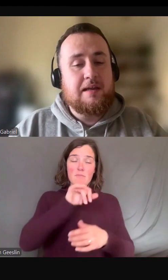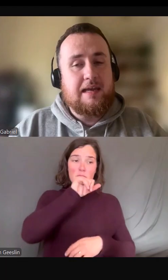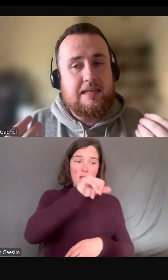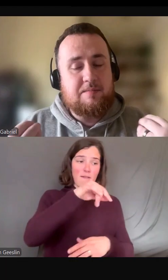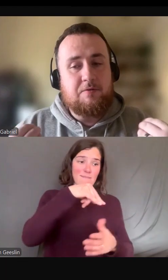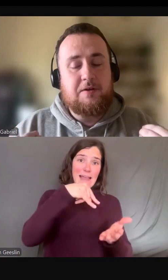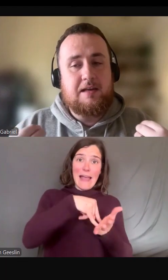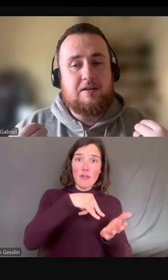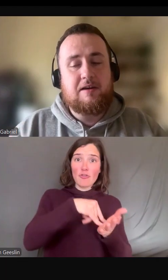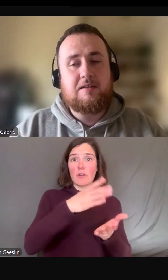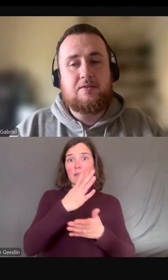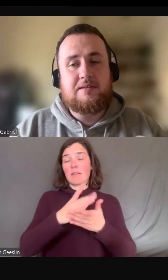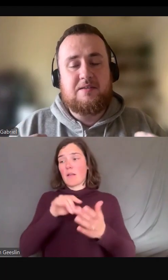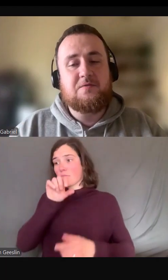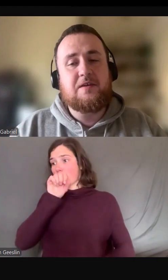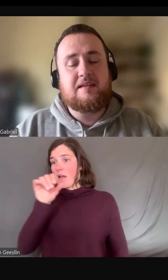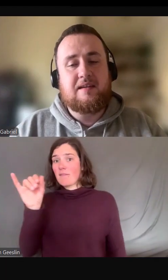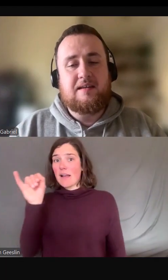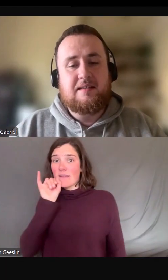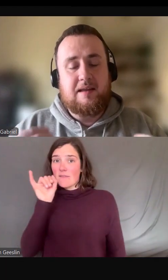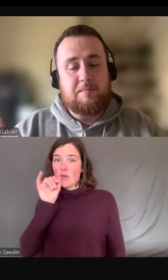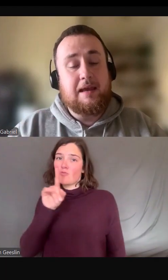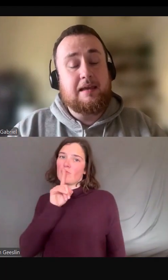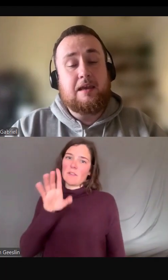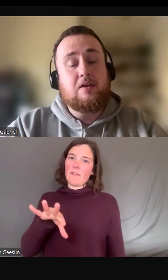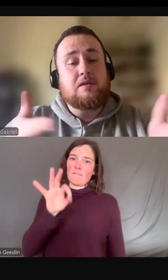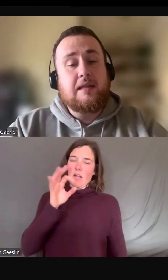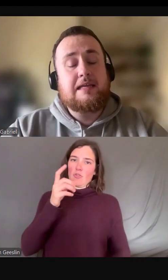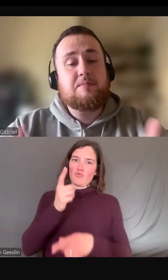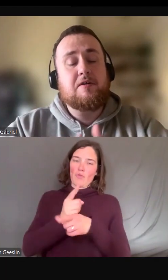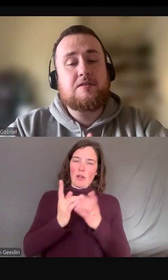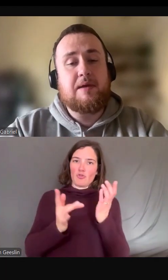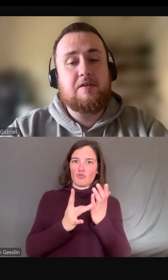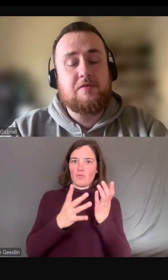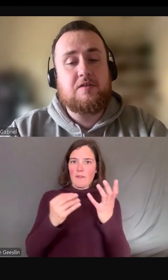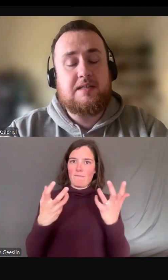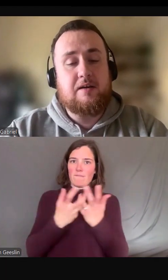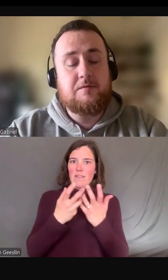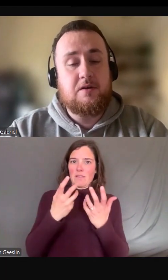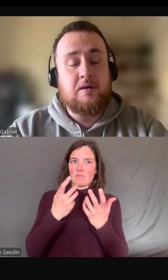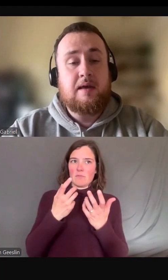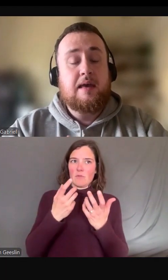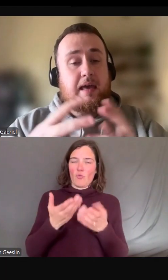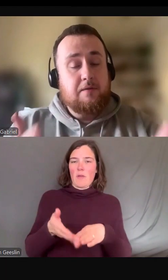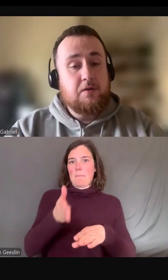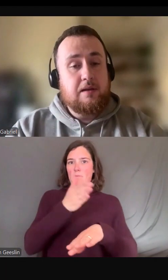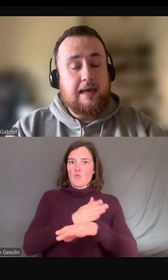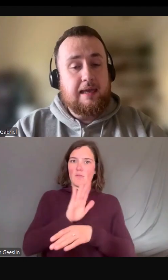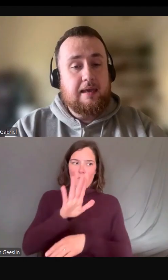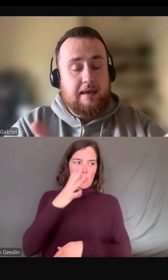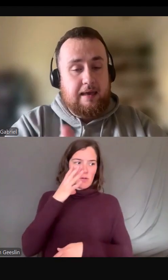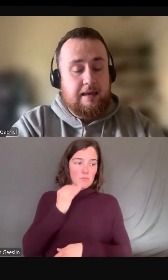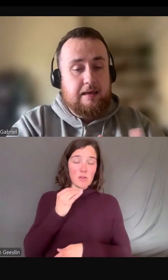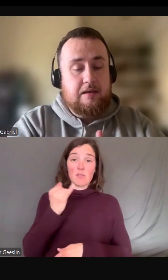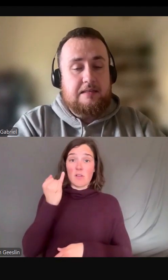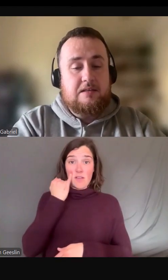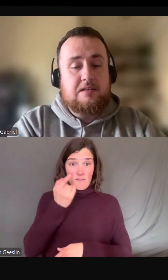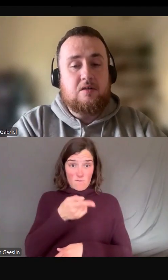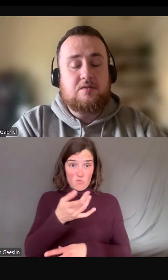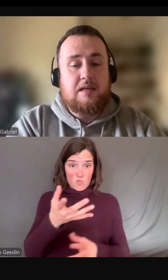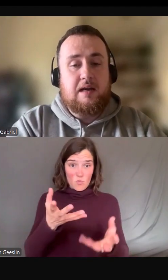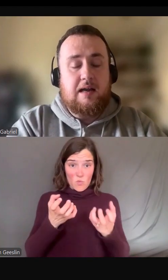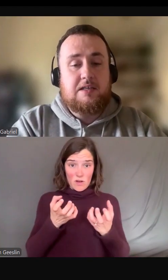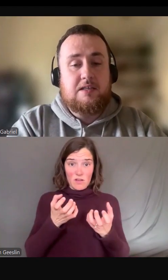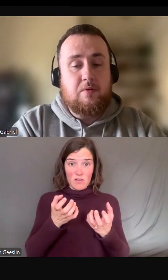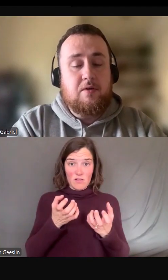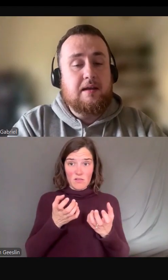iPhone. It's about finding the right tools and fit that make, you know, the experience better for yourself. So if you like, this goes